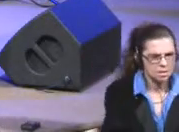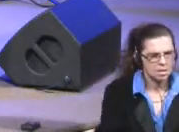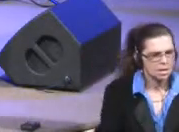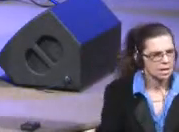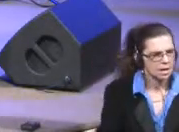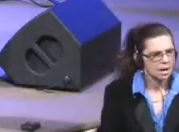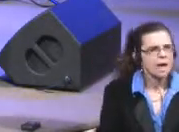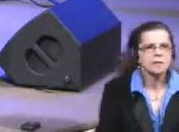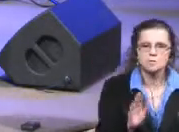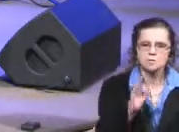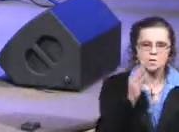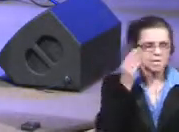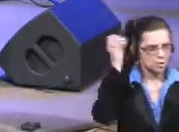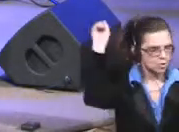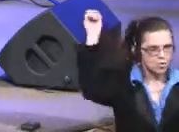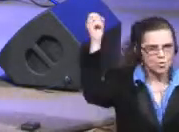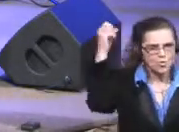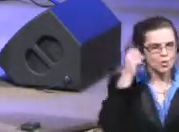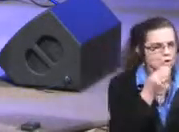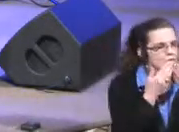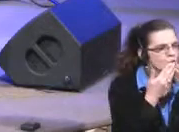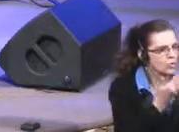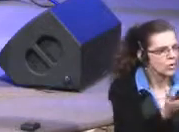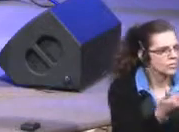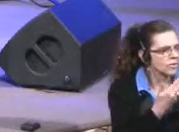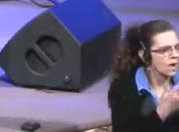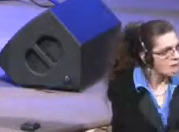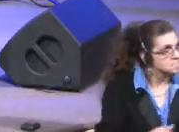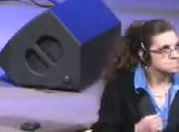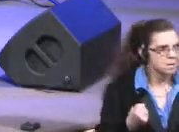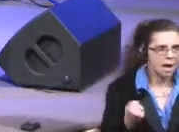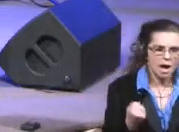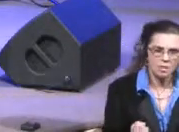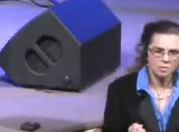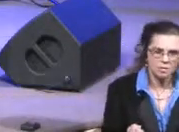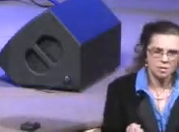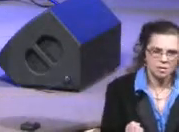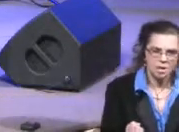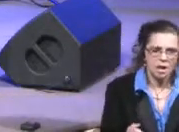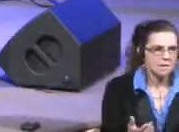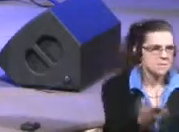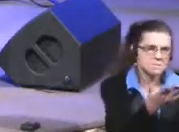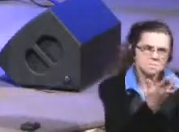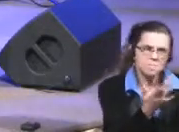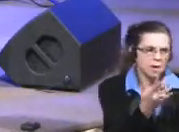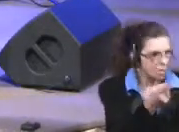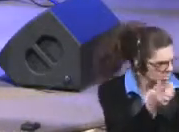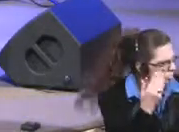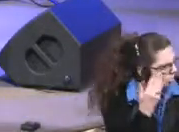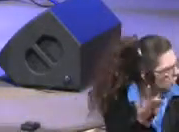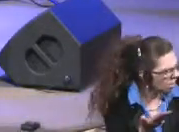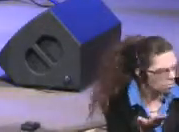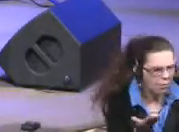immortally graceful. He's imperially powerful. He's impartially merciful. Do you know him?